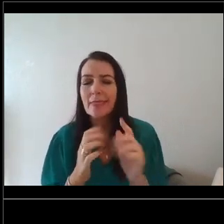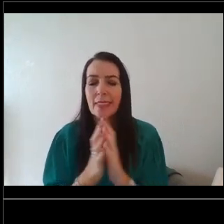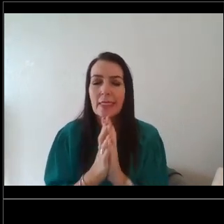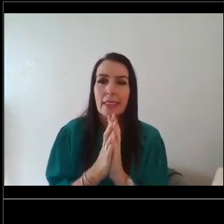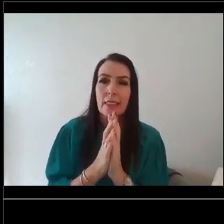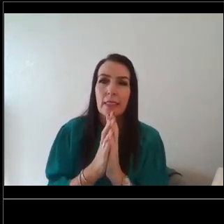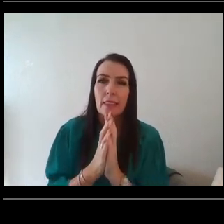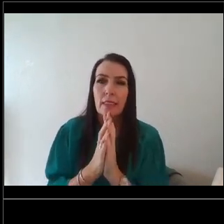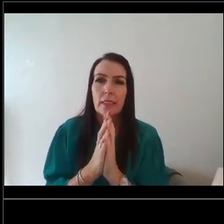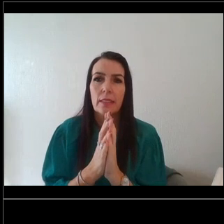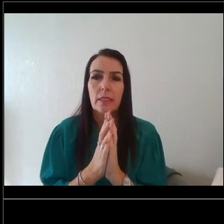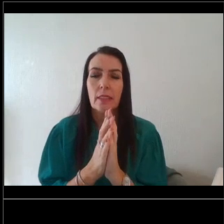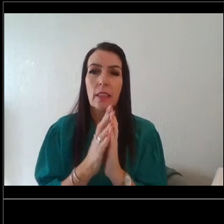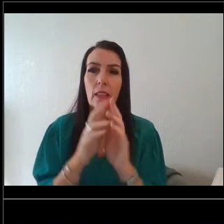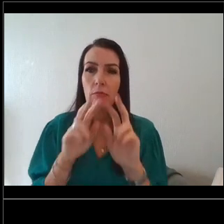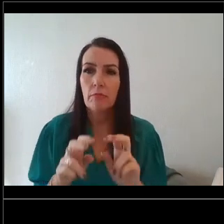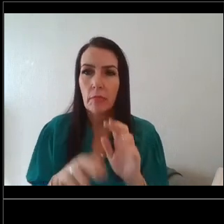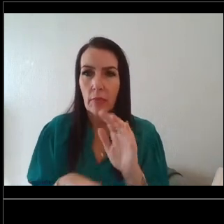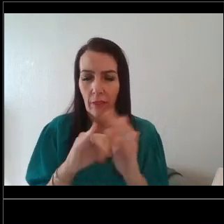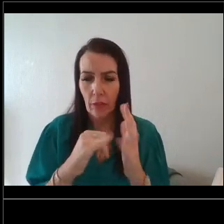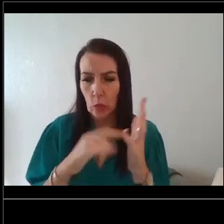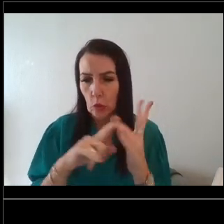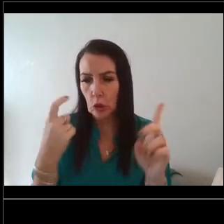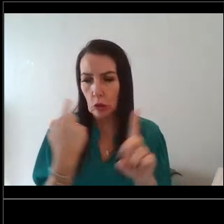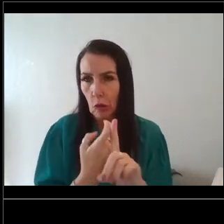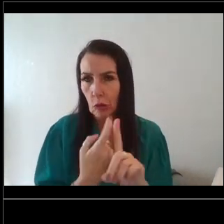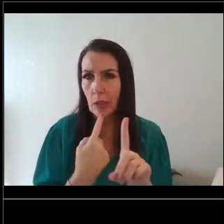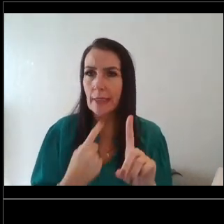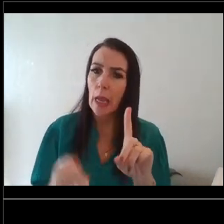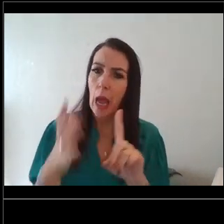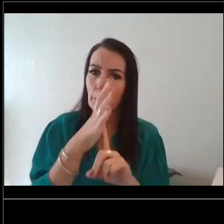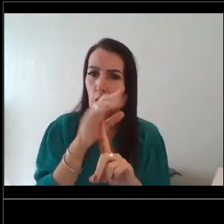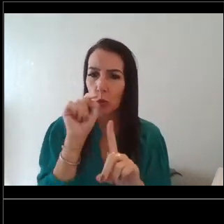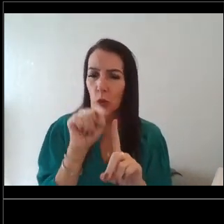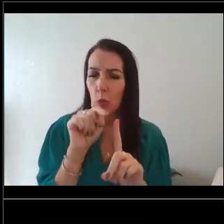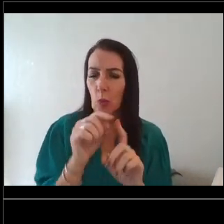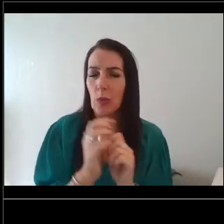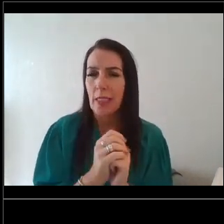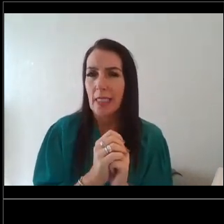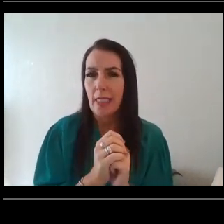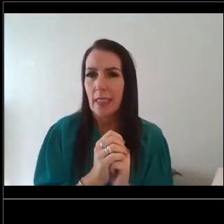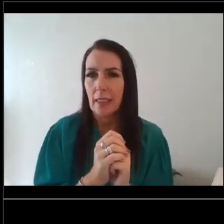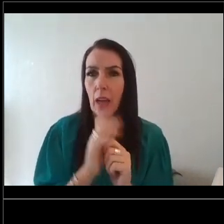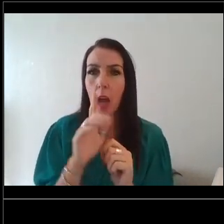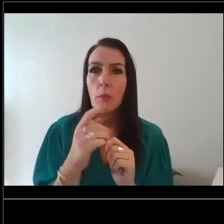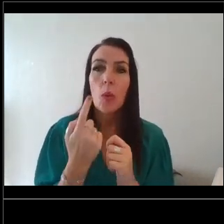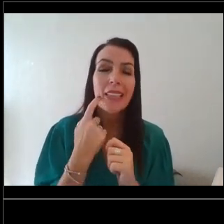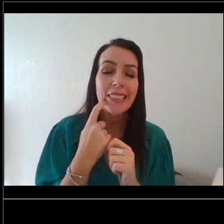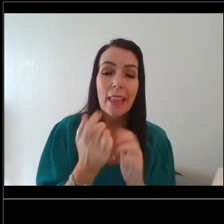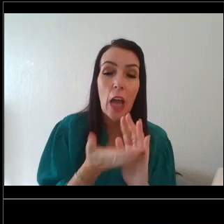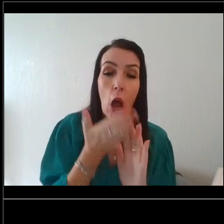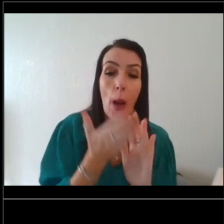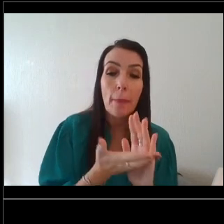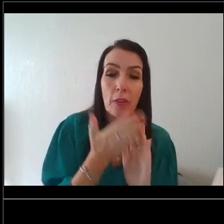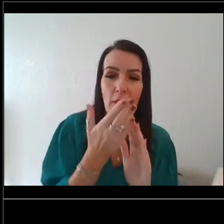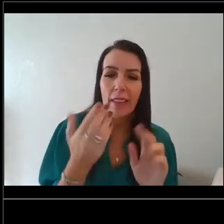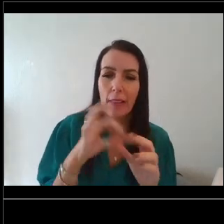of looking at a kind of a full stock, I'd probably prioritize those which can more easily be upgraded in terms of their